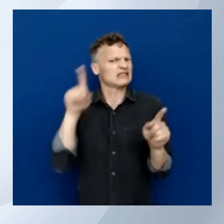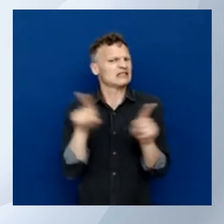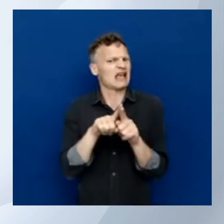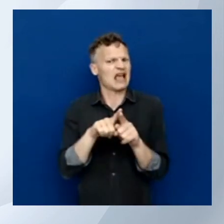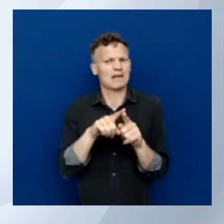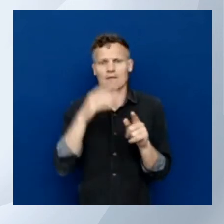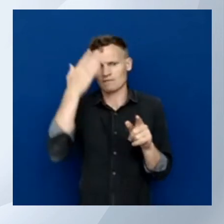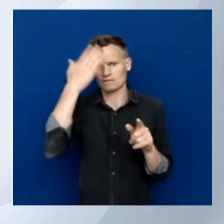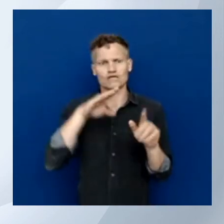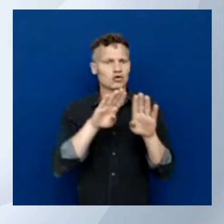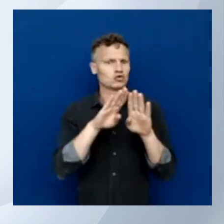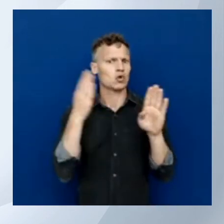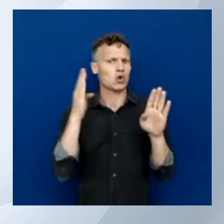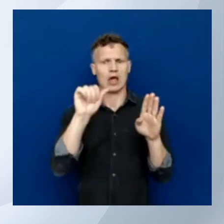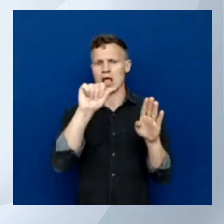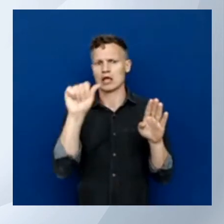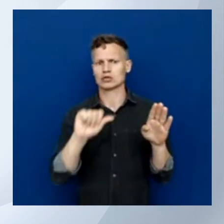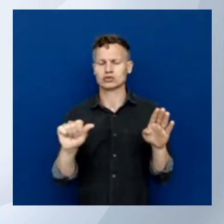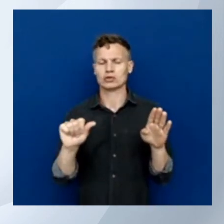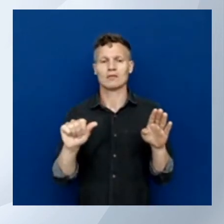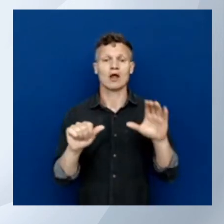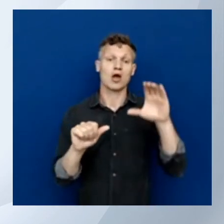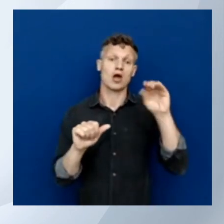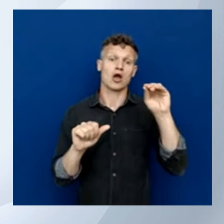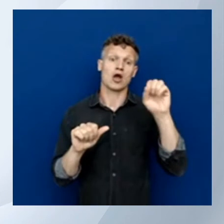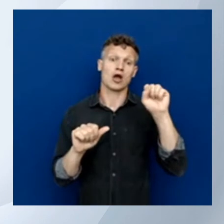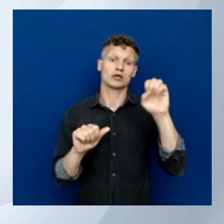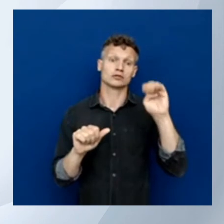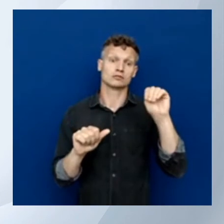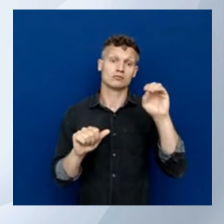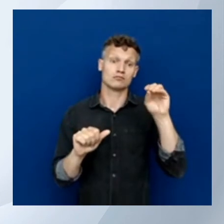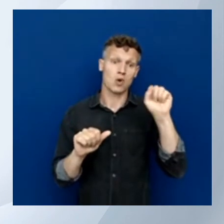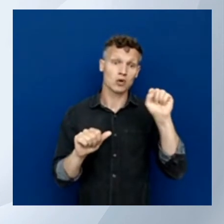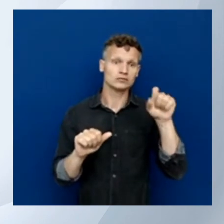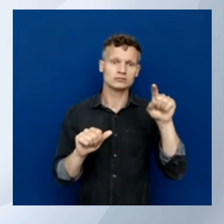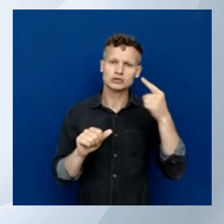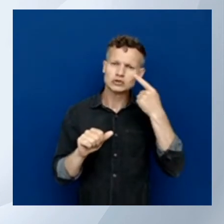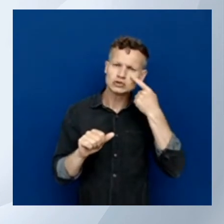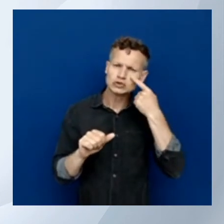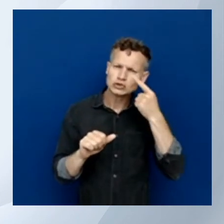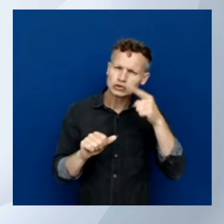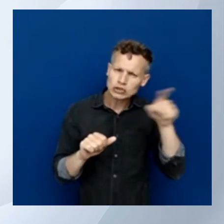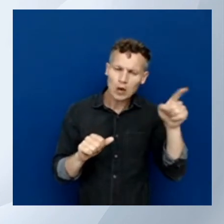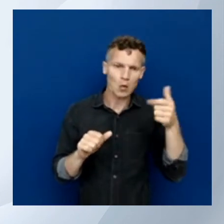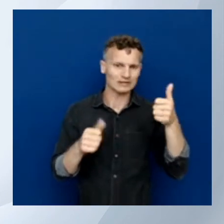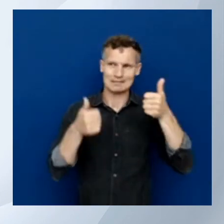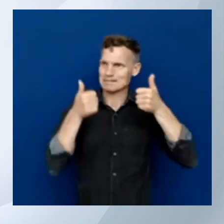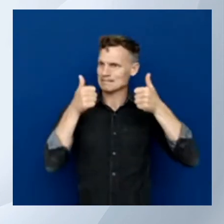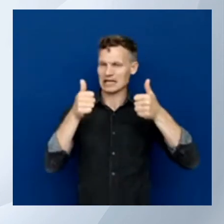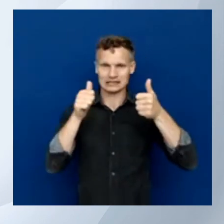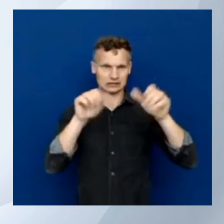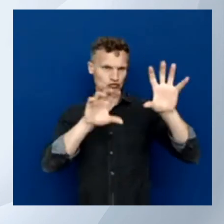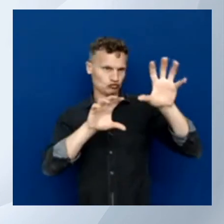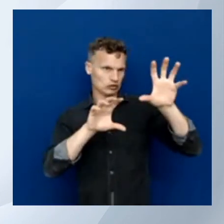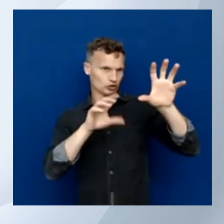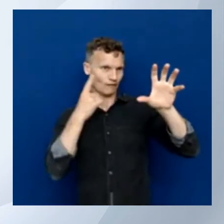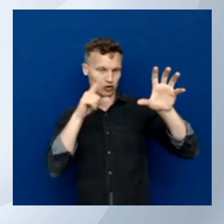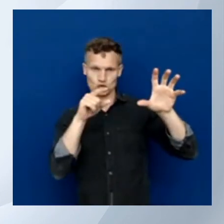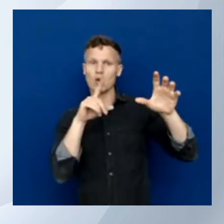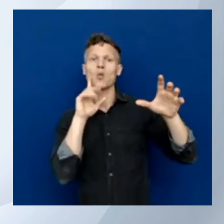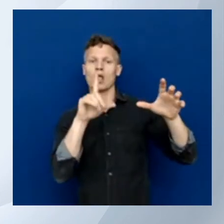Cosmos DB, it will automatically check which is going to be the closest, most performant available region for you, and it will use that